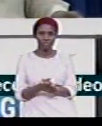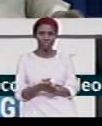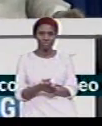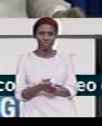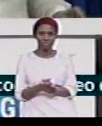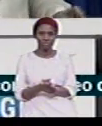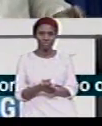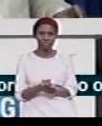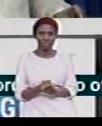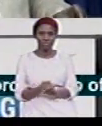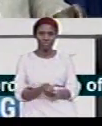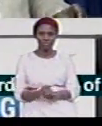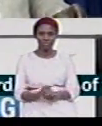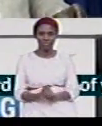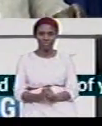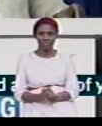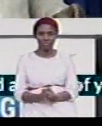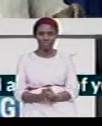Okay.